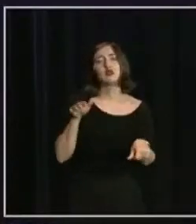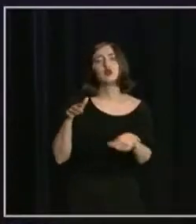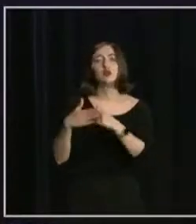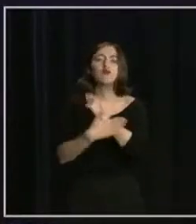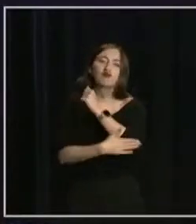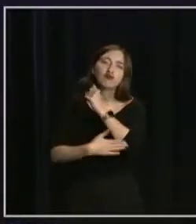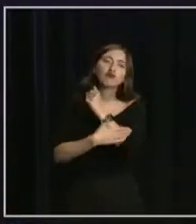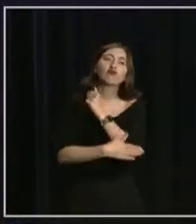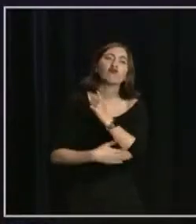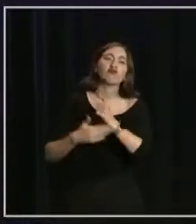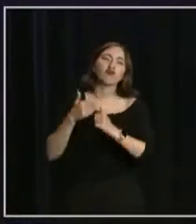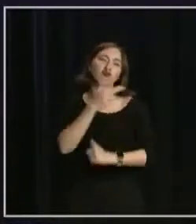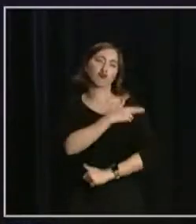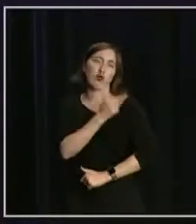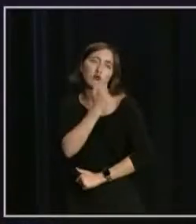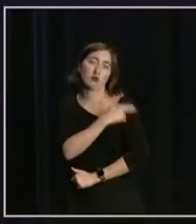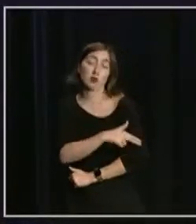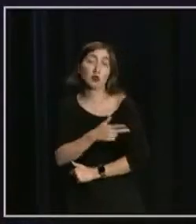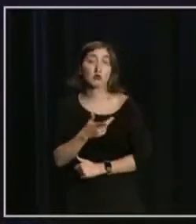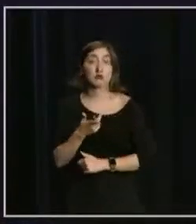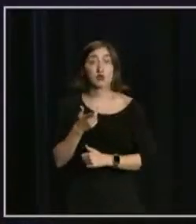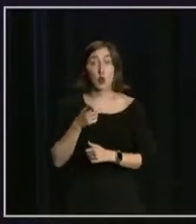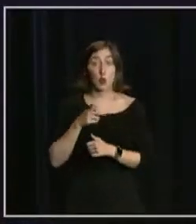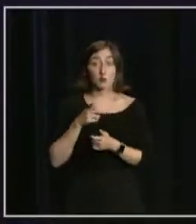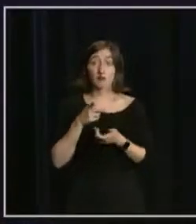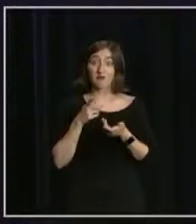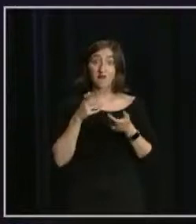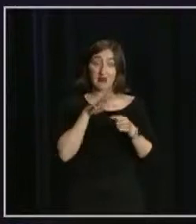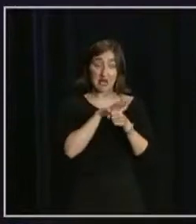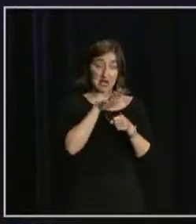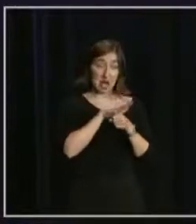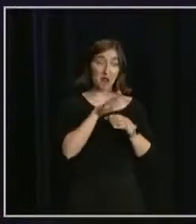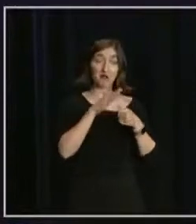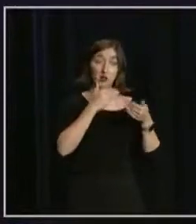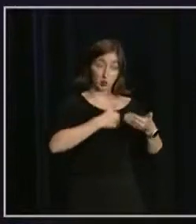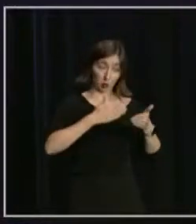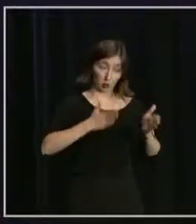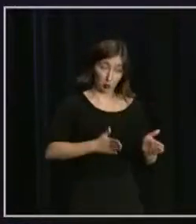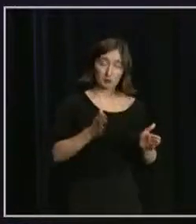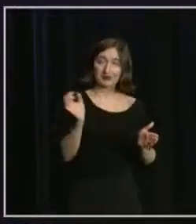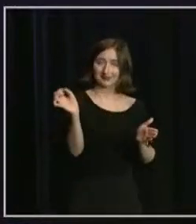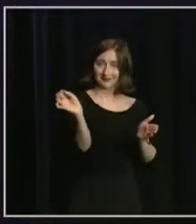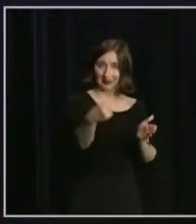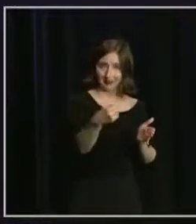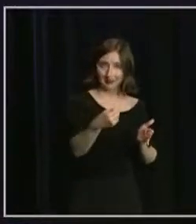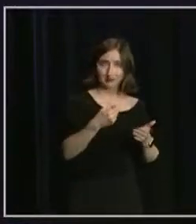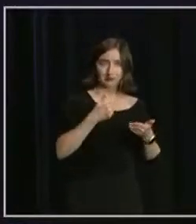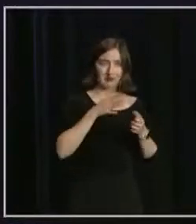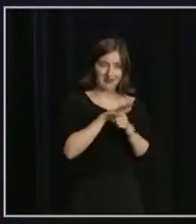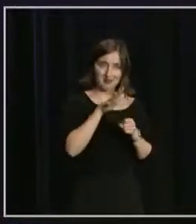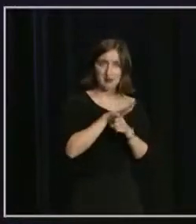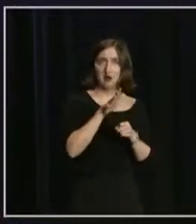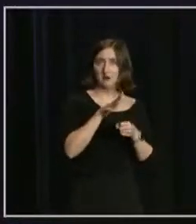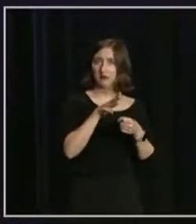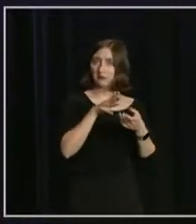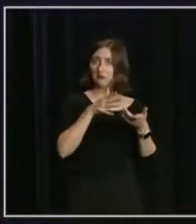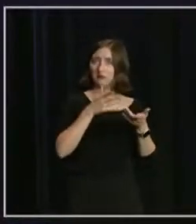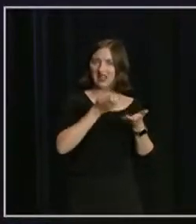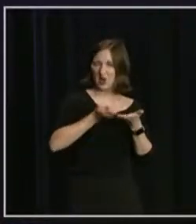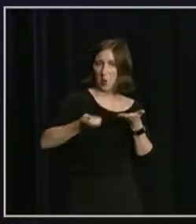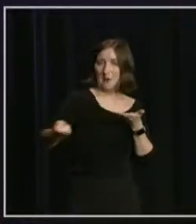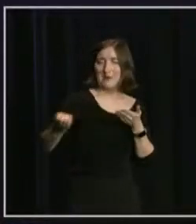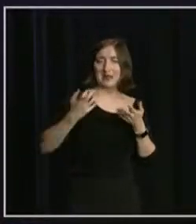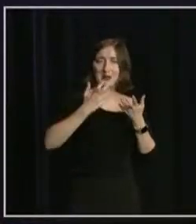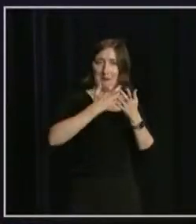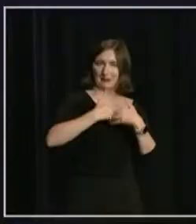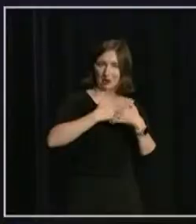is a staffing issue. Yeah. And so we're needing personnel just like the rest of the state is. We have equipment, but we need people